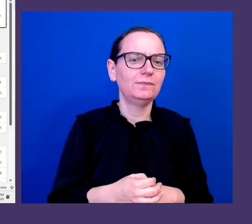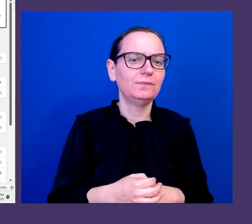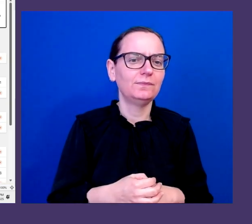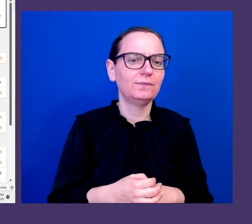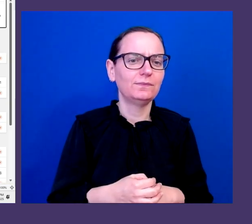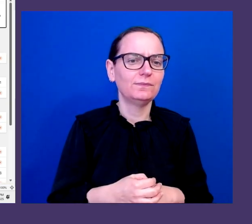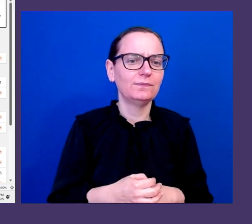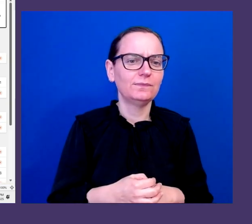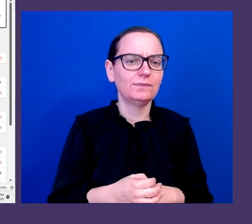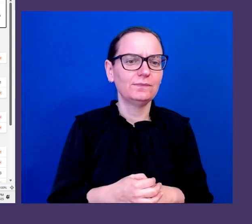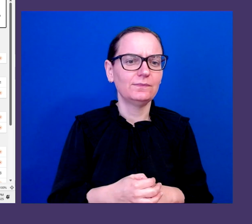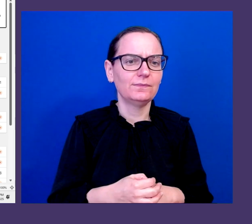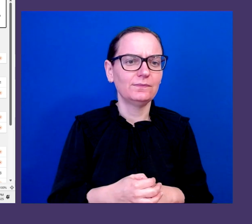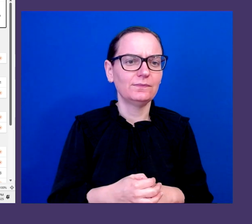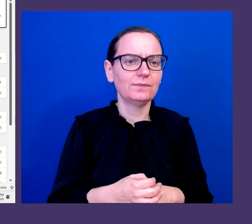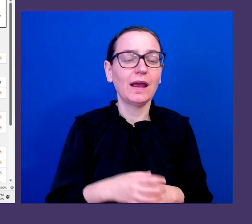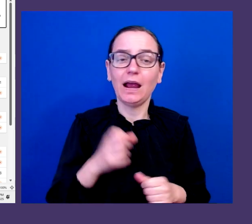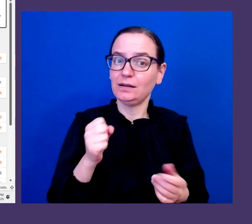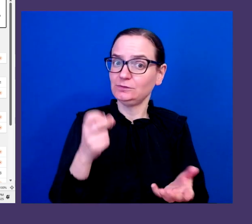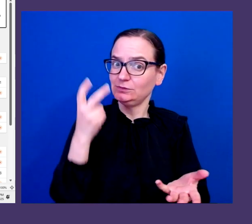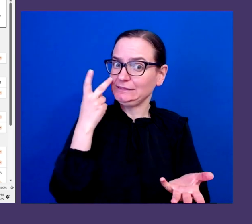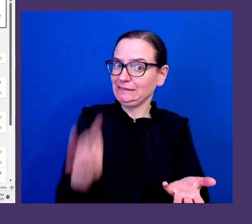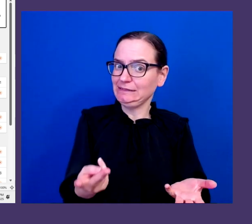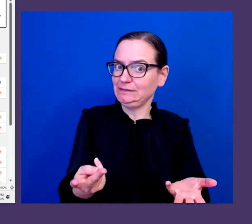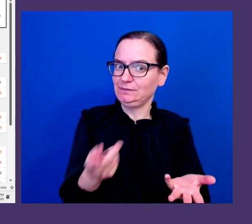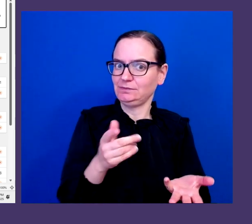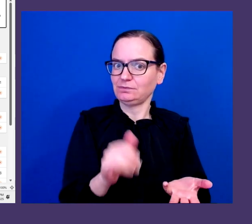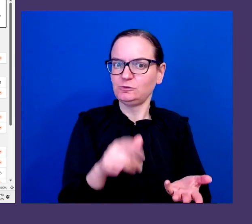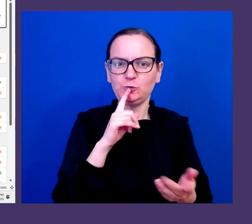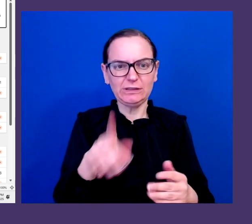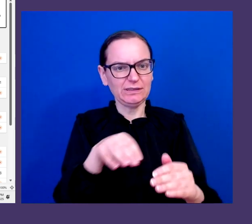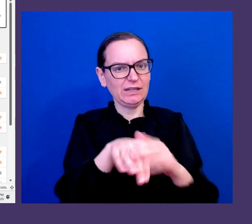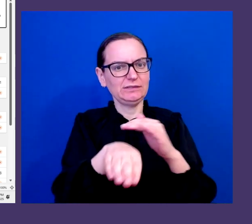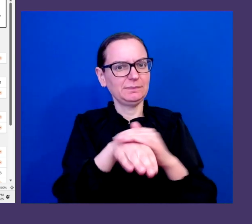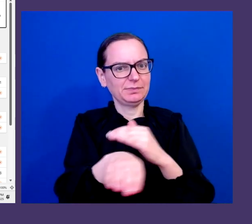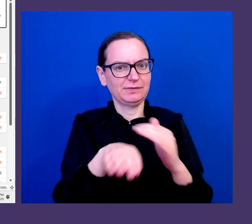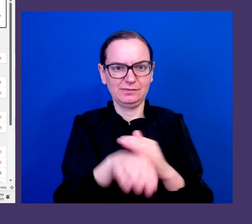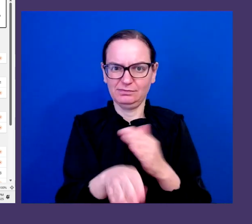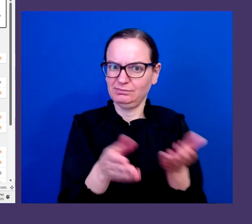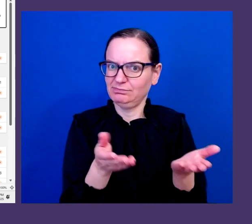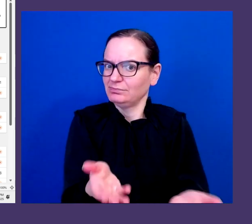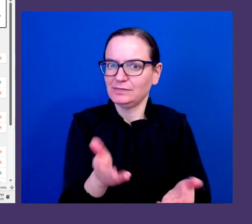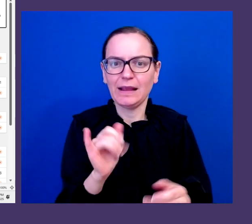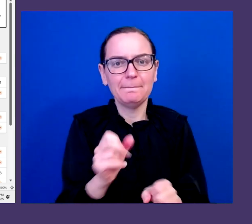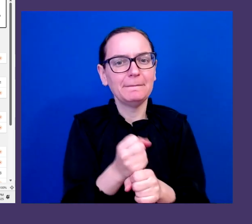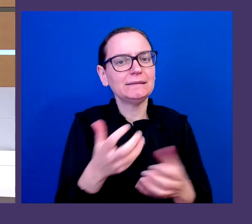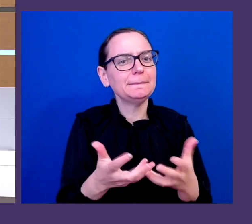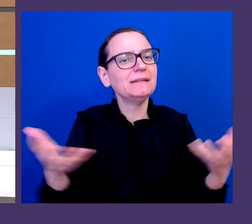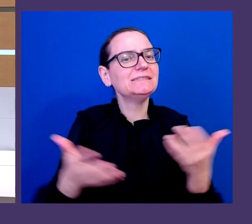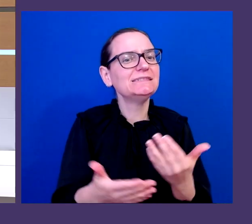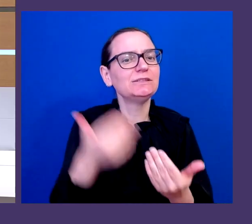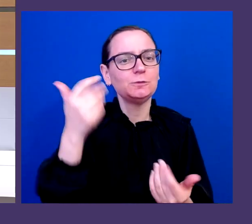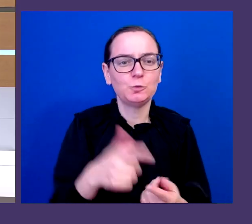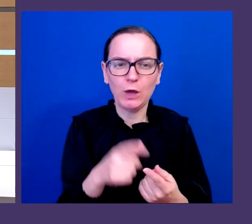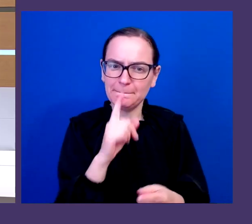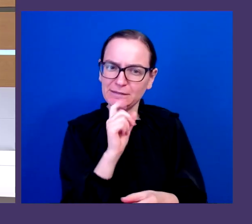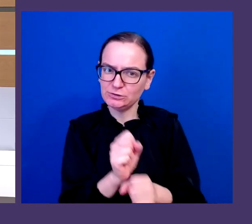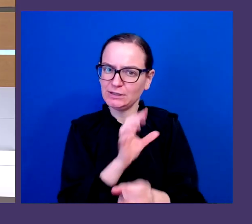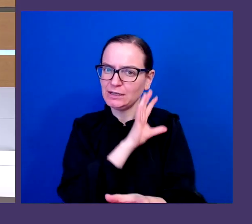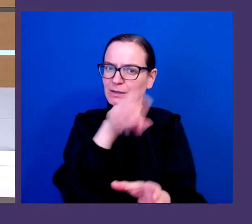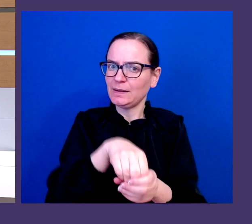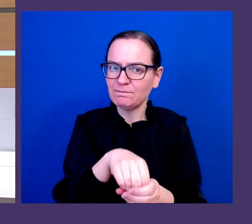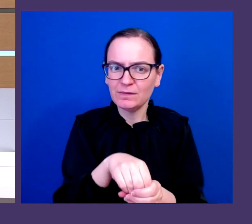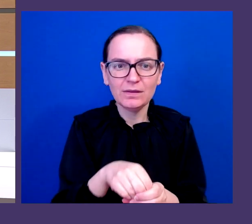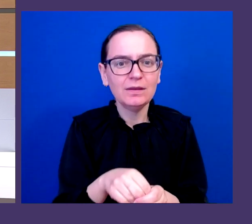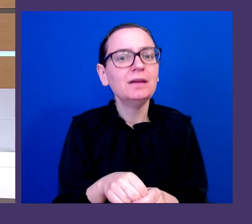And as you see here, it's a really accessible deck. Yeah. Makes it so An much accessible easier. We wanna assistant be on the inclusive, side. right? Right. Well, it's good that our